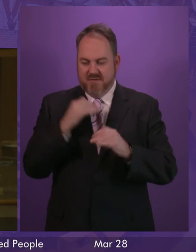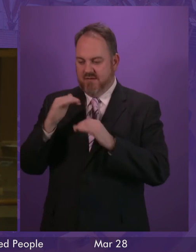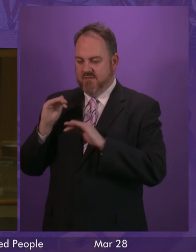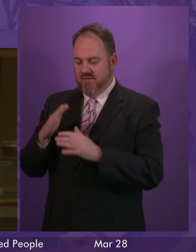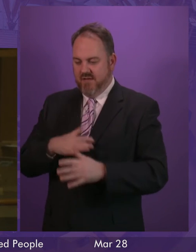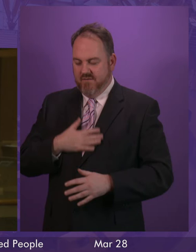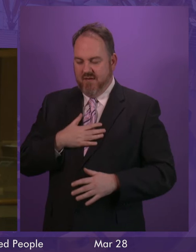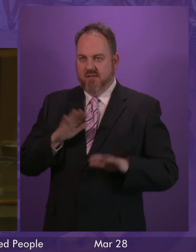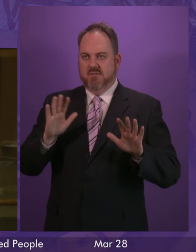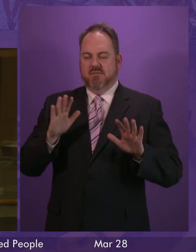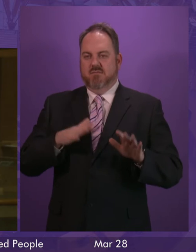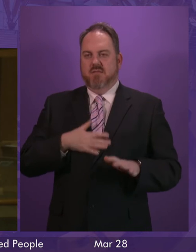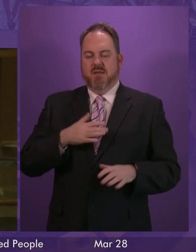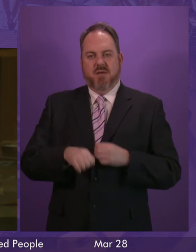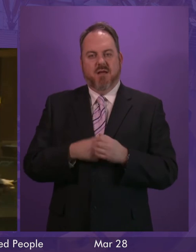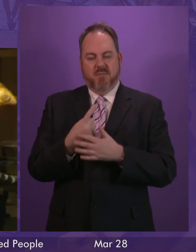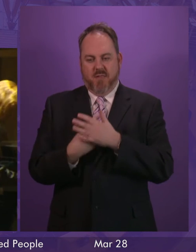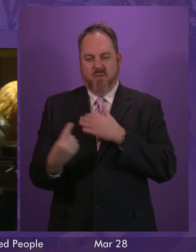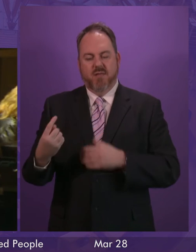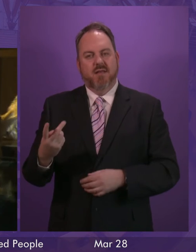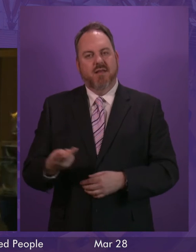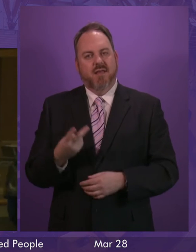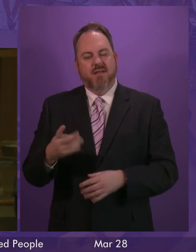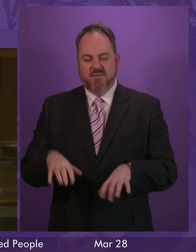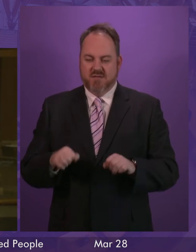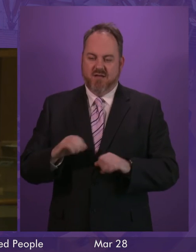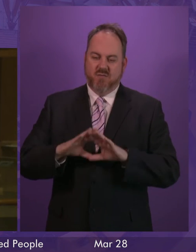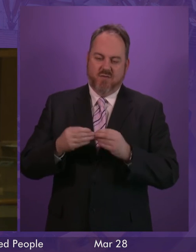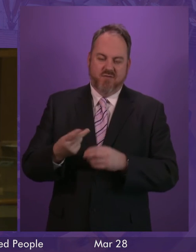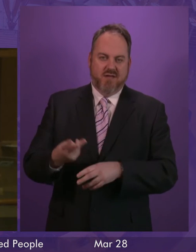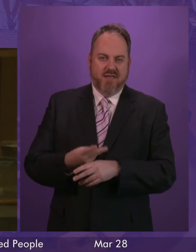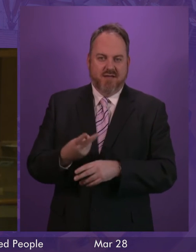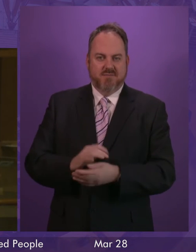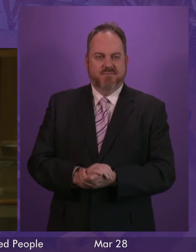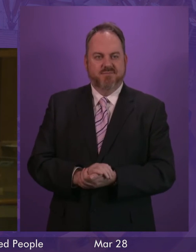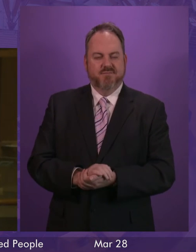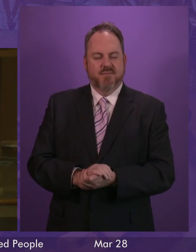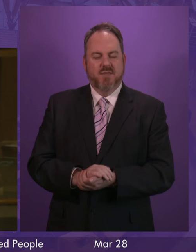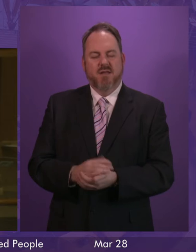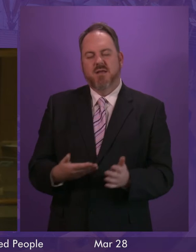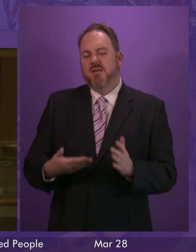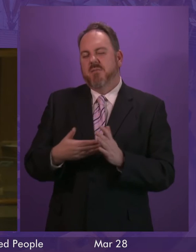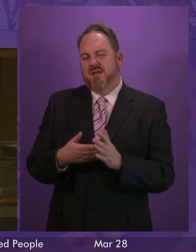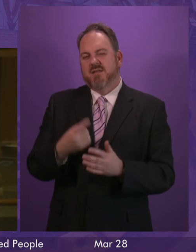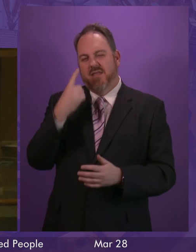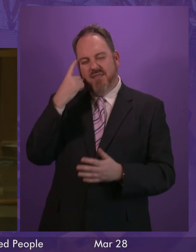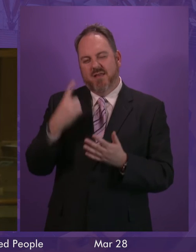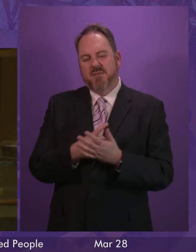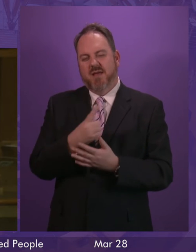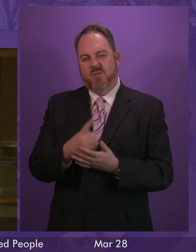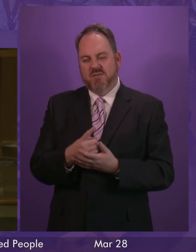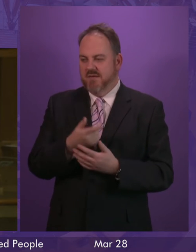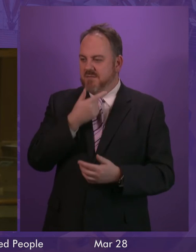potentially in a retreat into loneliness. We also need to think about life chances. The Equality and Human Rights